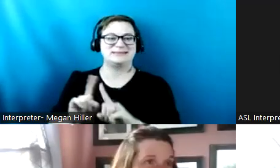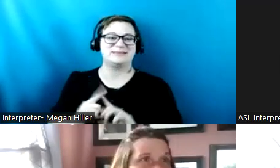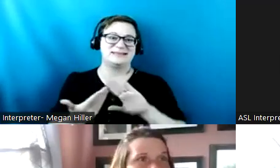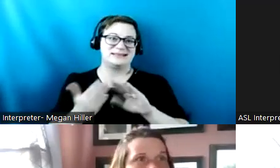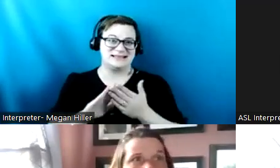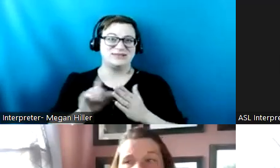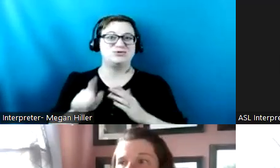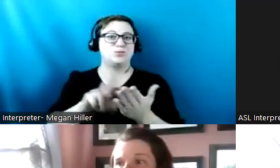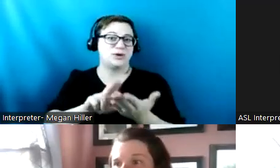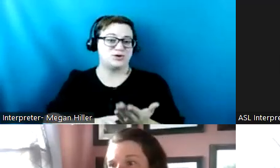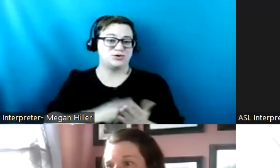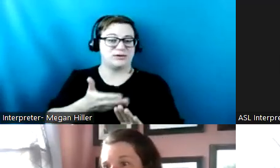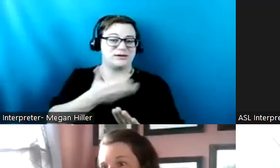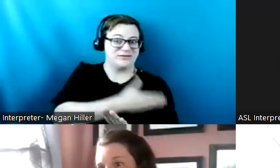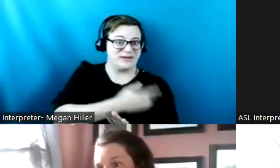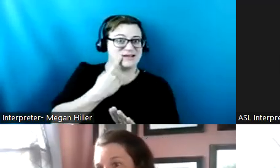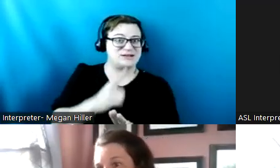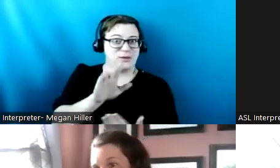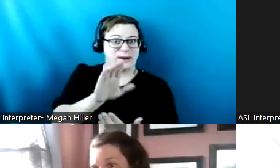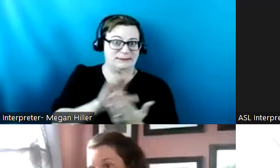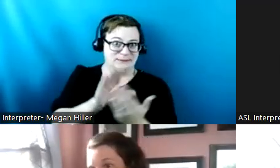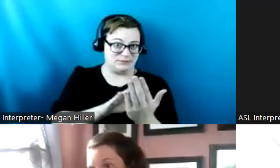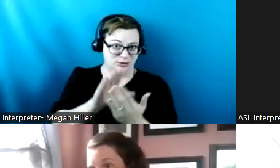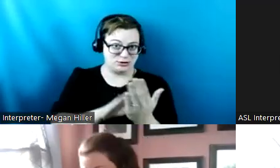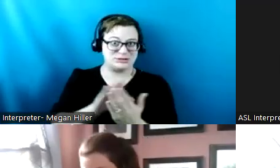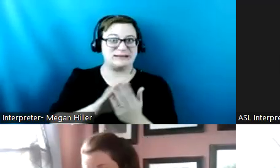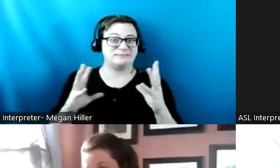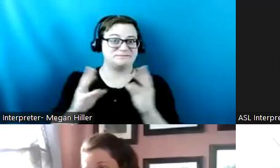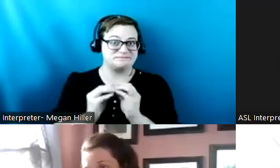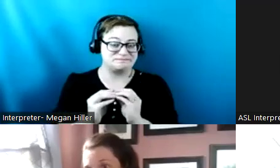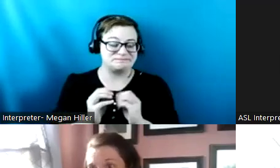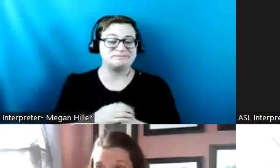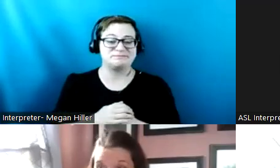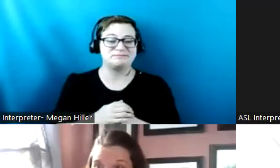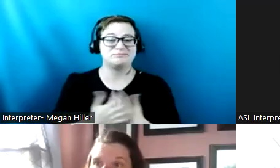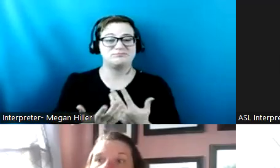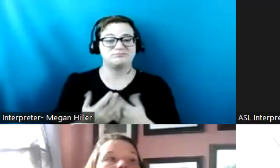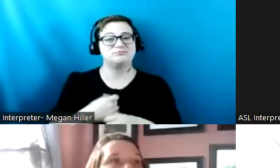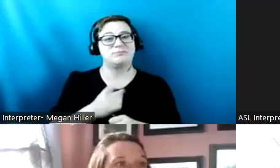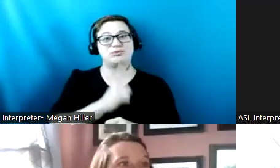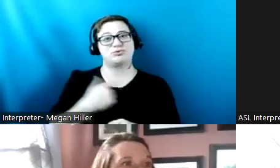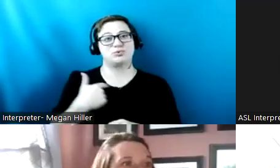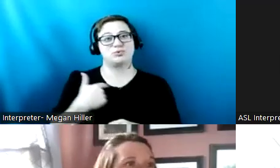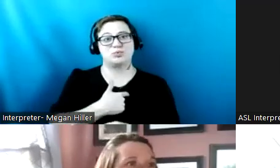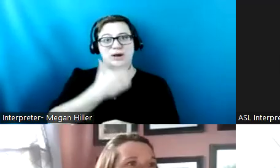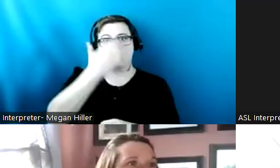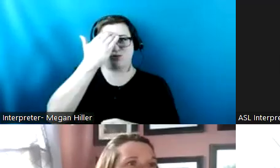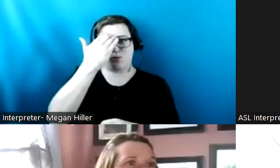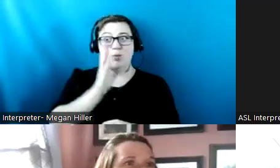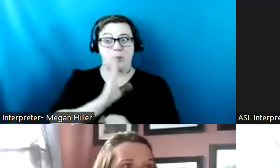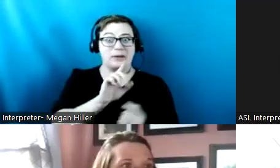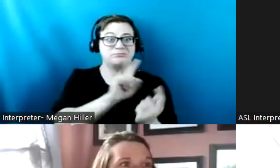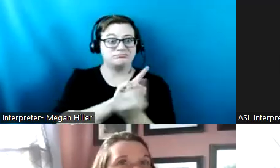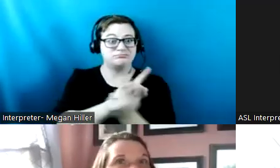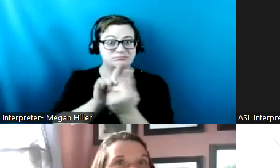in advance for those in-person stakeholder opportunities to make sure we know we're going to be meeting some folks when we go